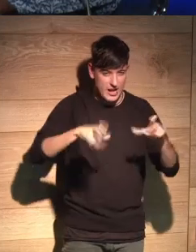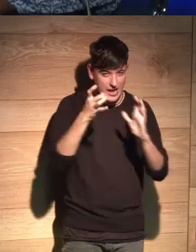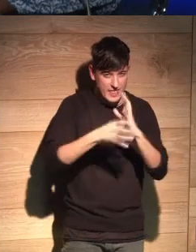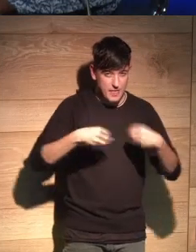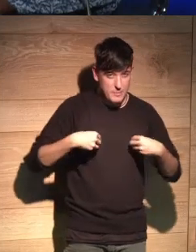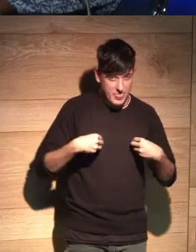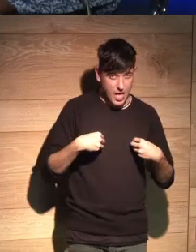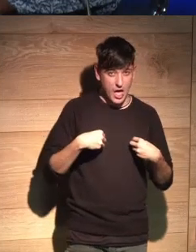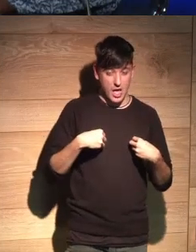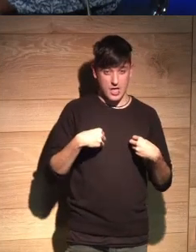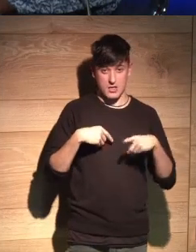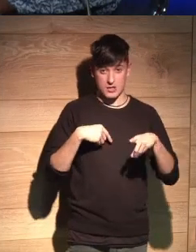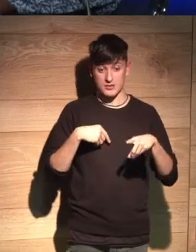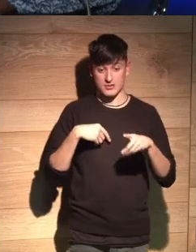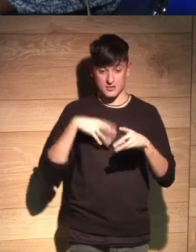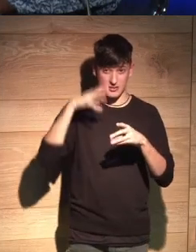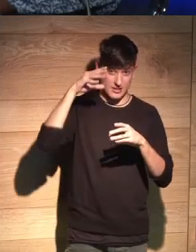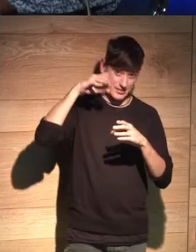social thing.